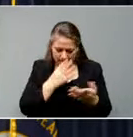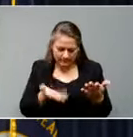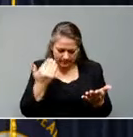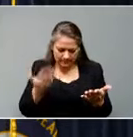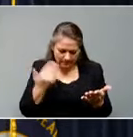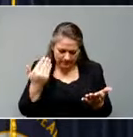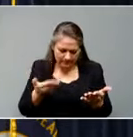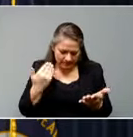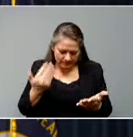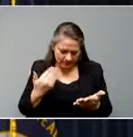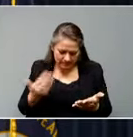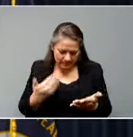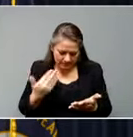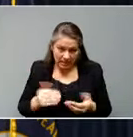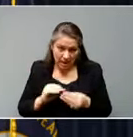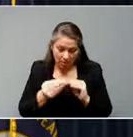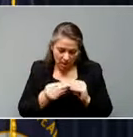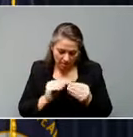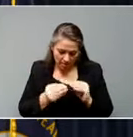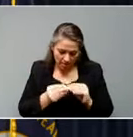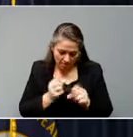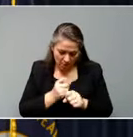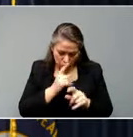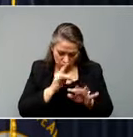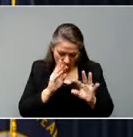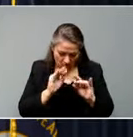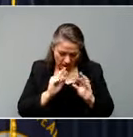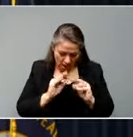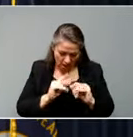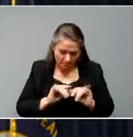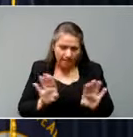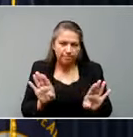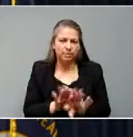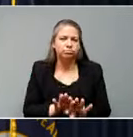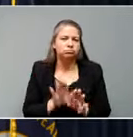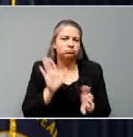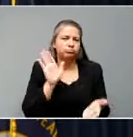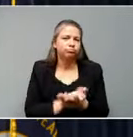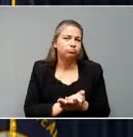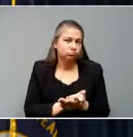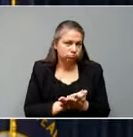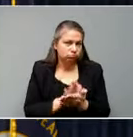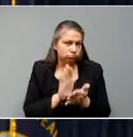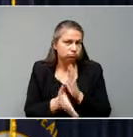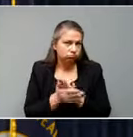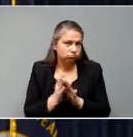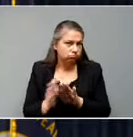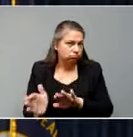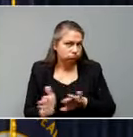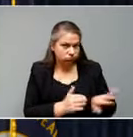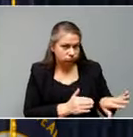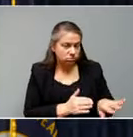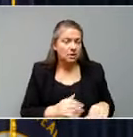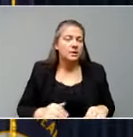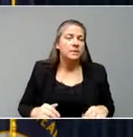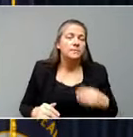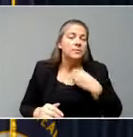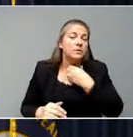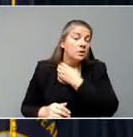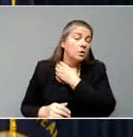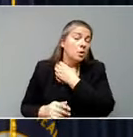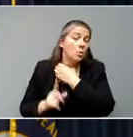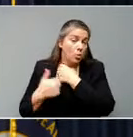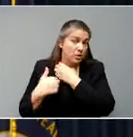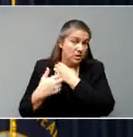the data. Two things are going to, is what we're seeing. Number one, we are